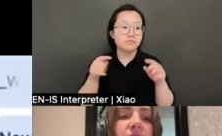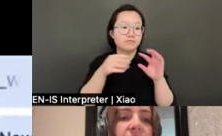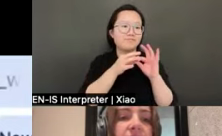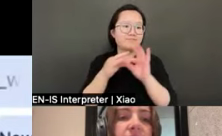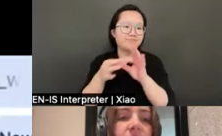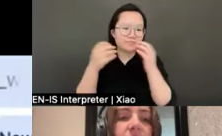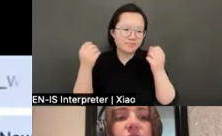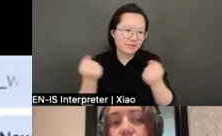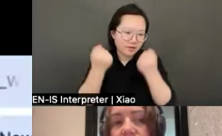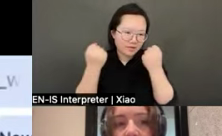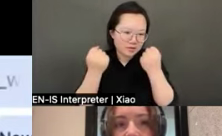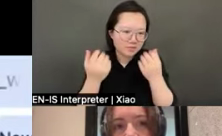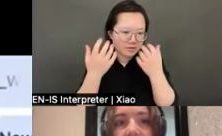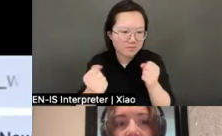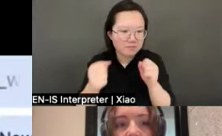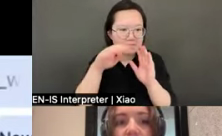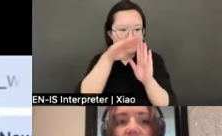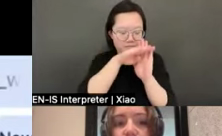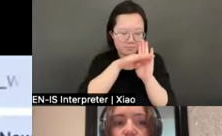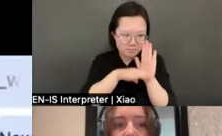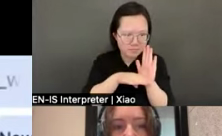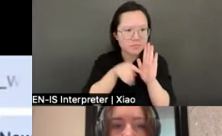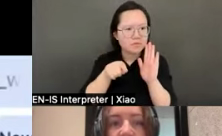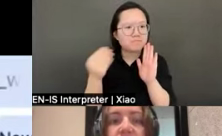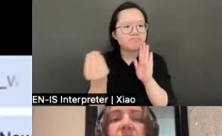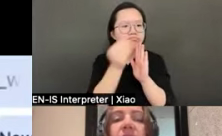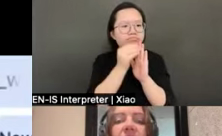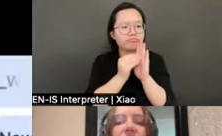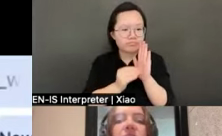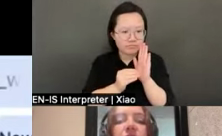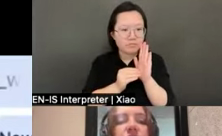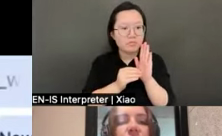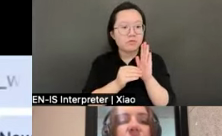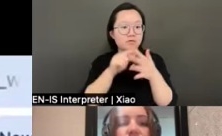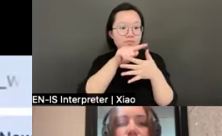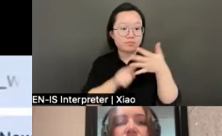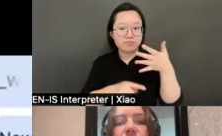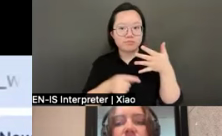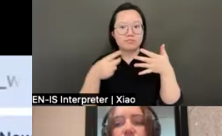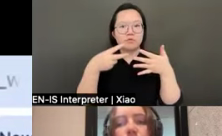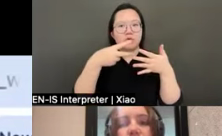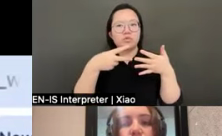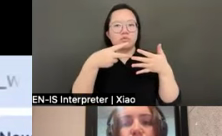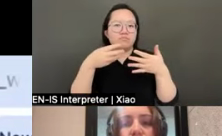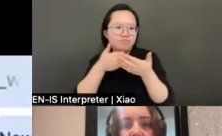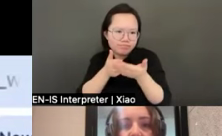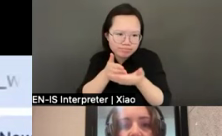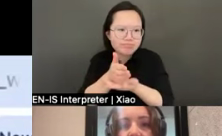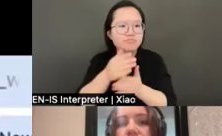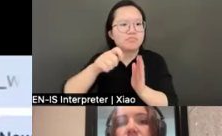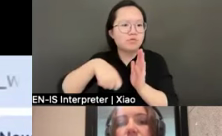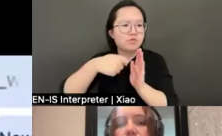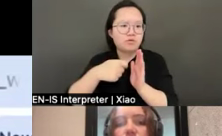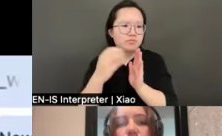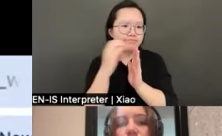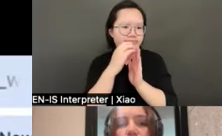the different activities that you'll have throughout the project, and then there are different informations that we want to know regarding